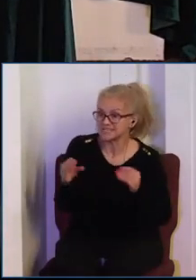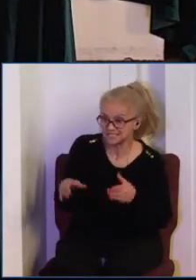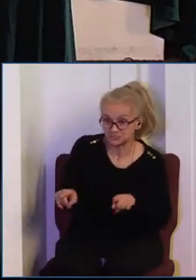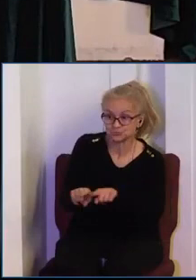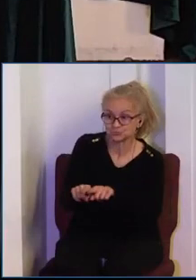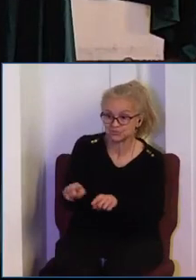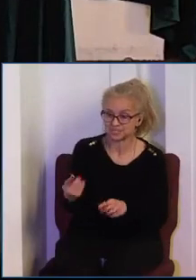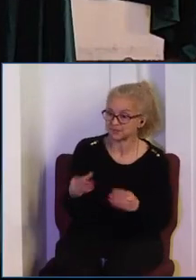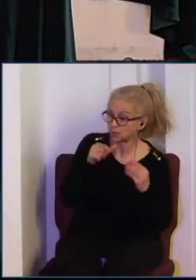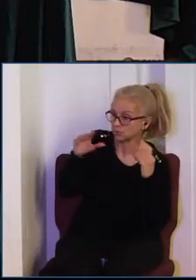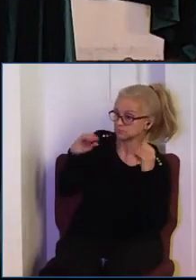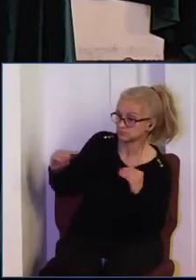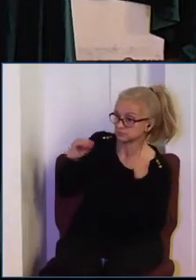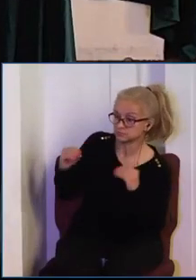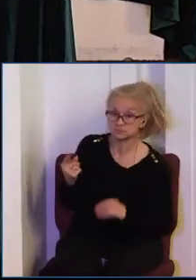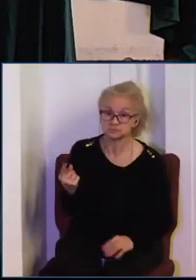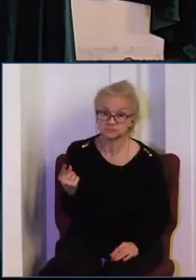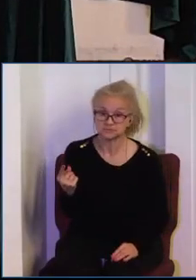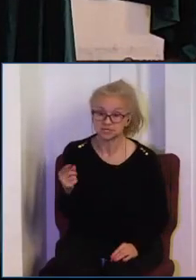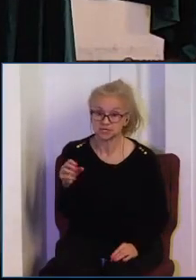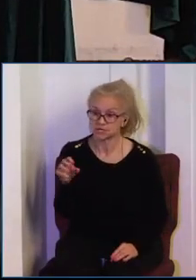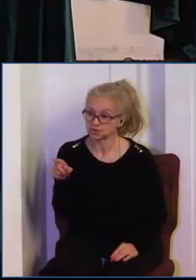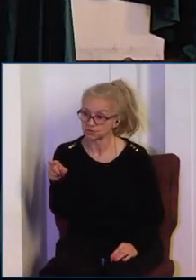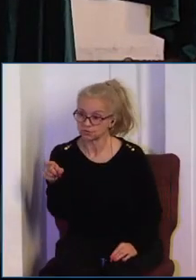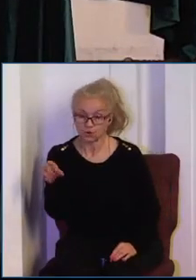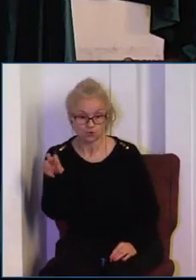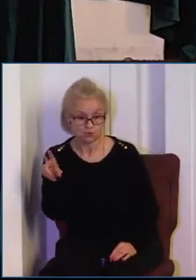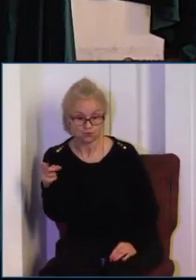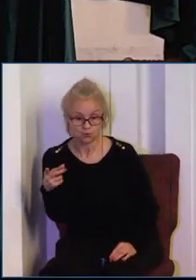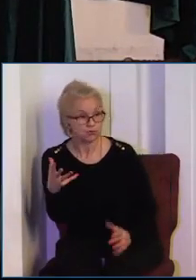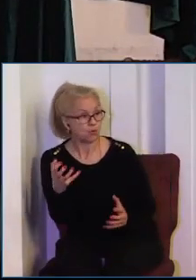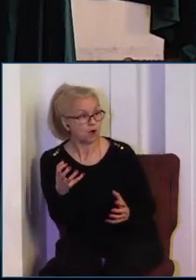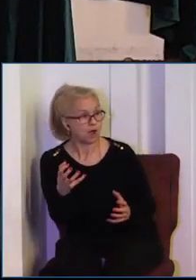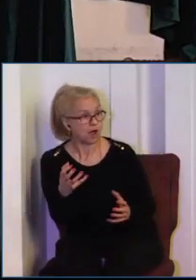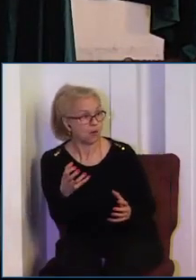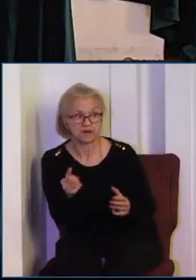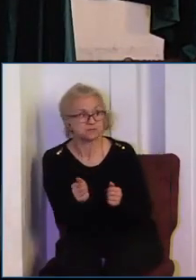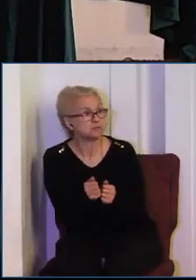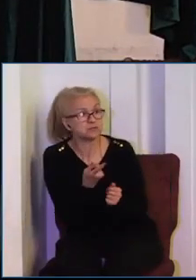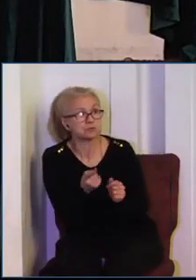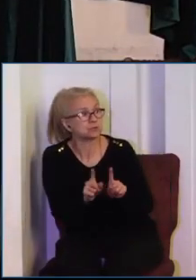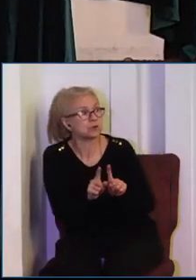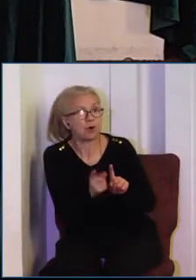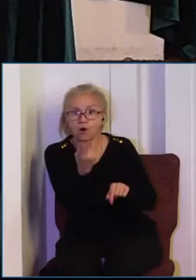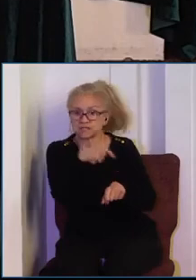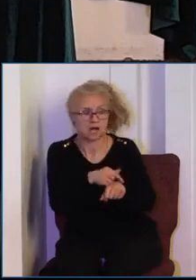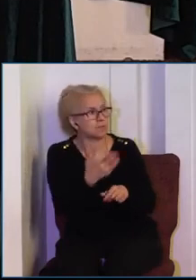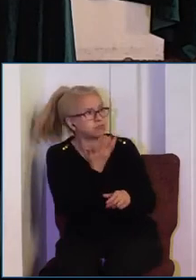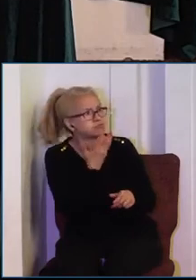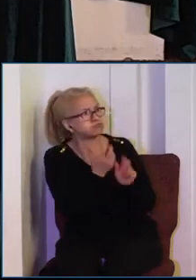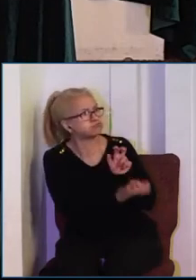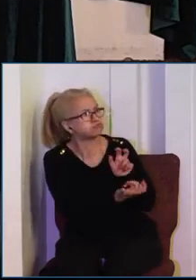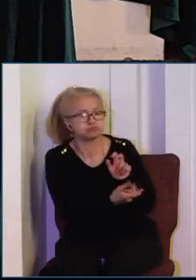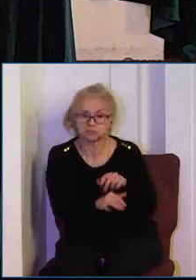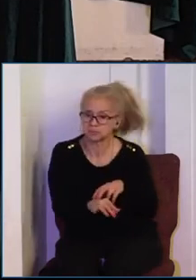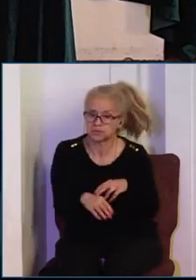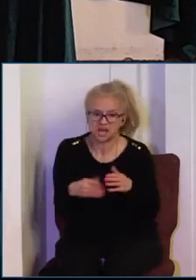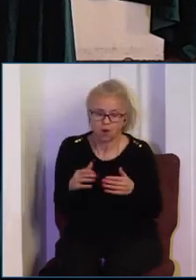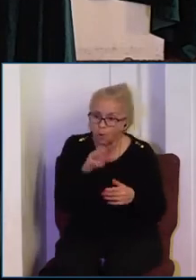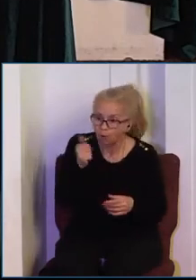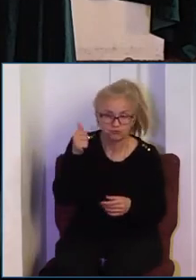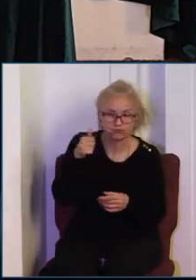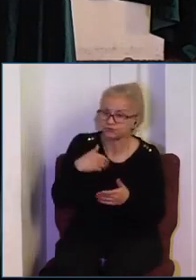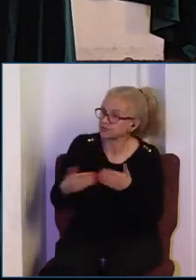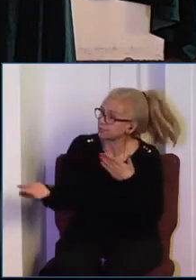was someone that Ruth wanted to be in her presence at all times. Even though she was older,